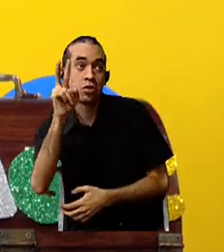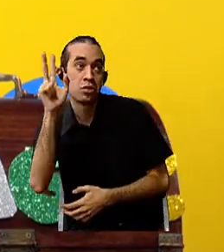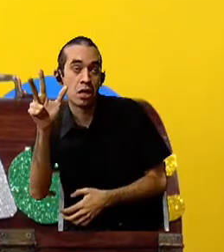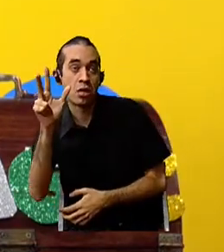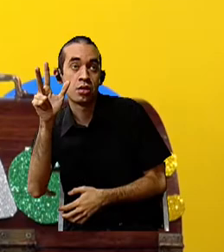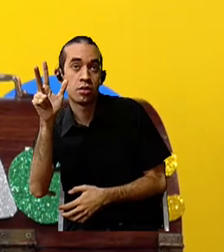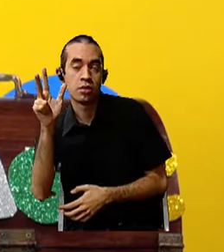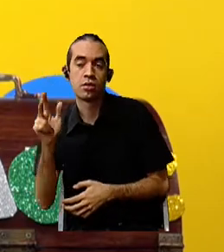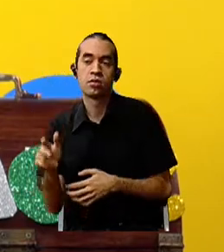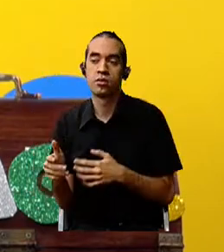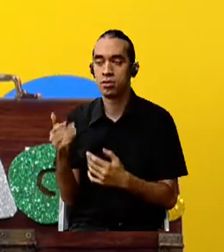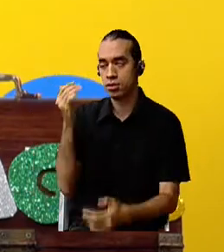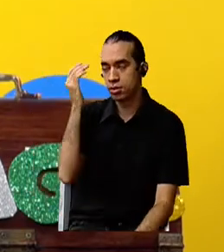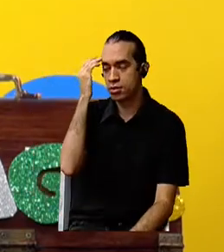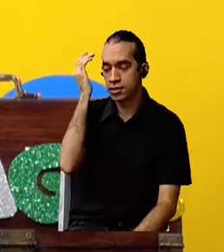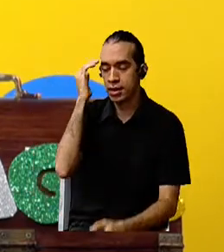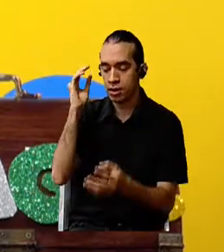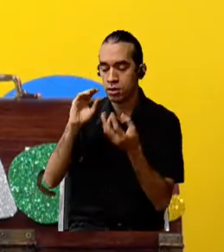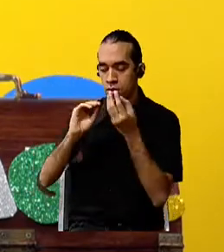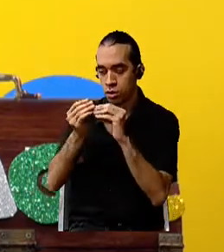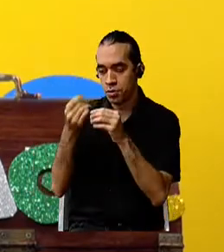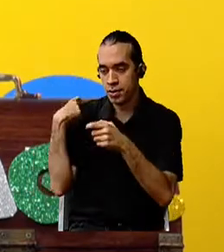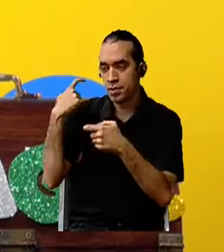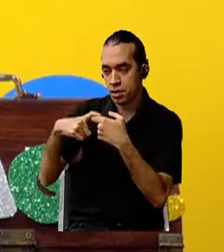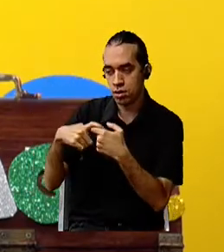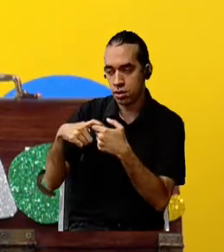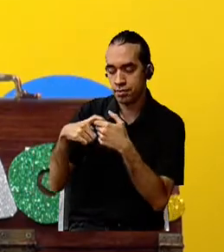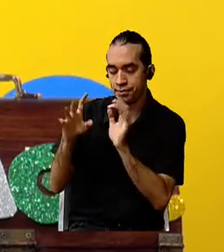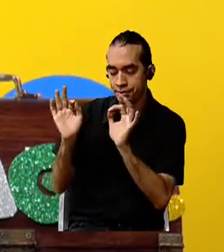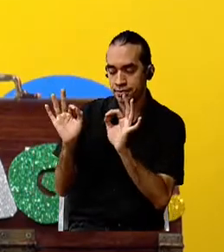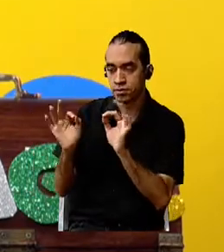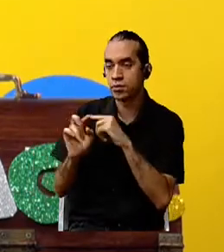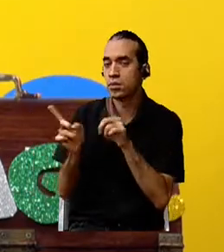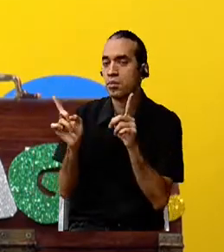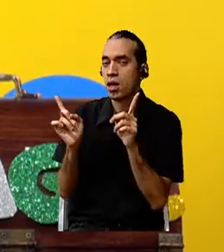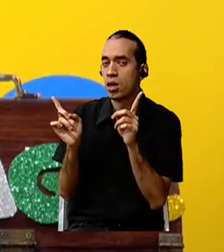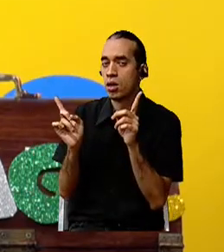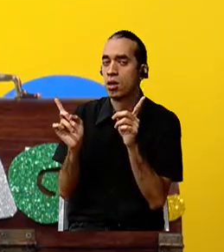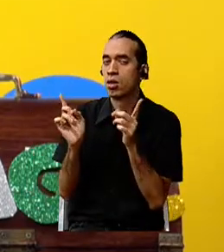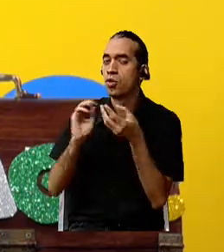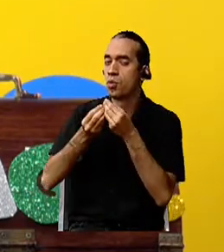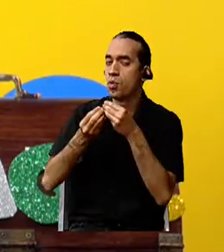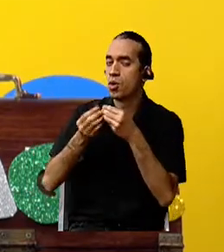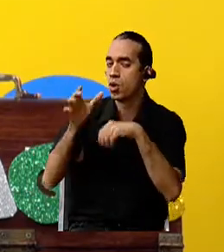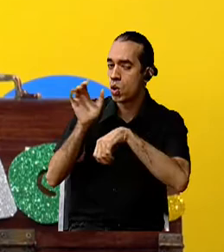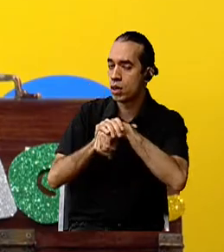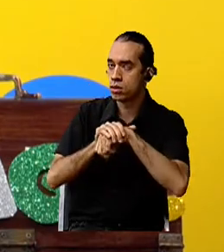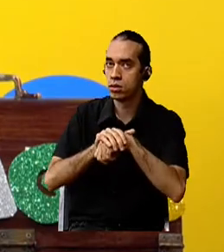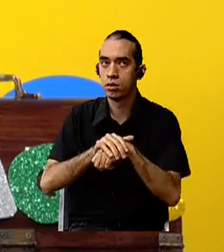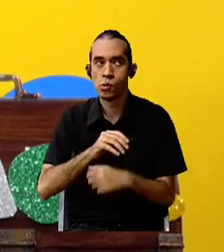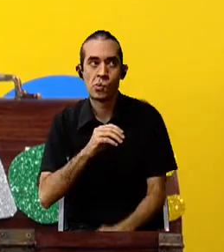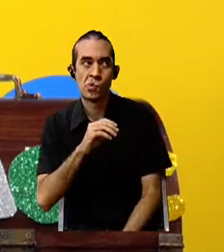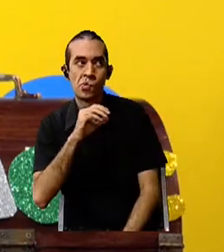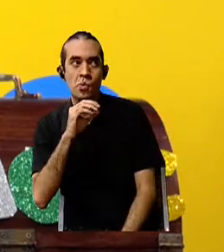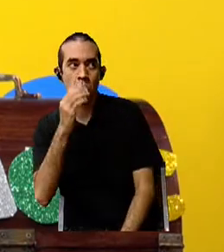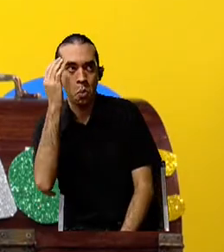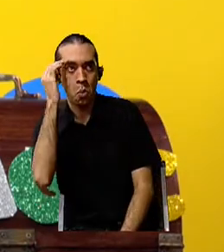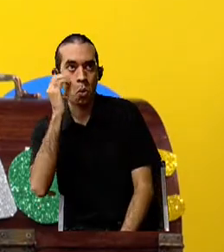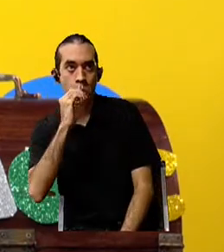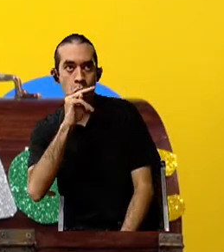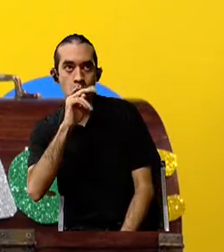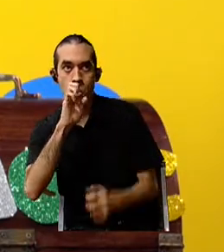tres. Okay, I know those are the numbers in Spanish, Chuli. But what about the numbers in English? I only know